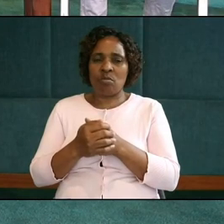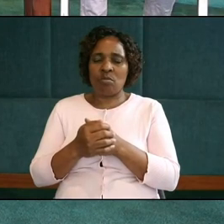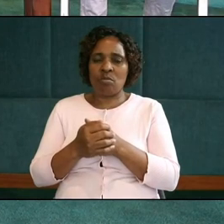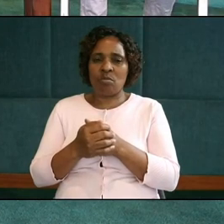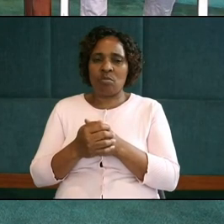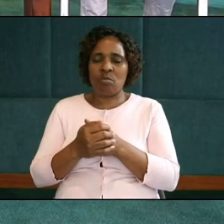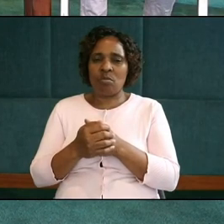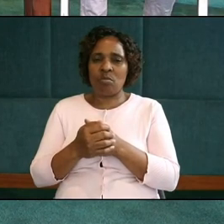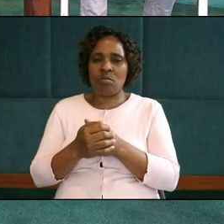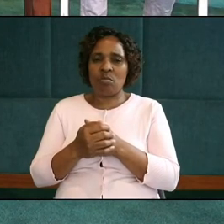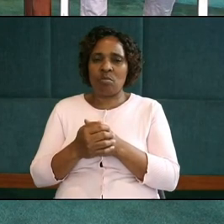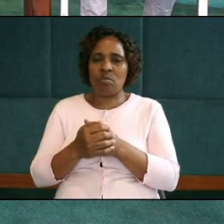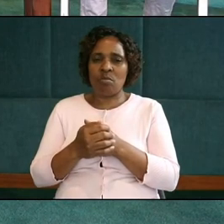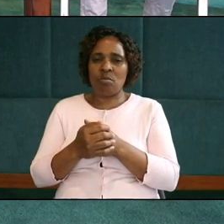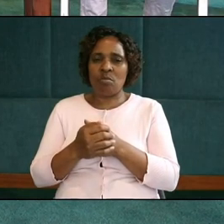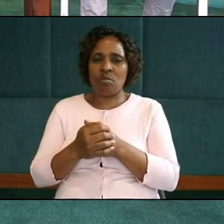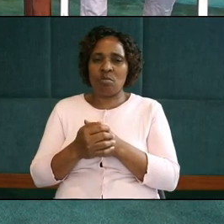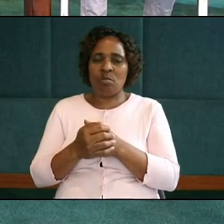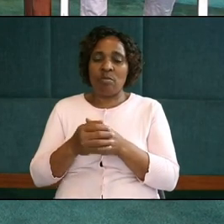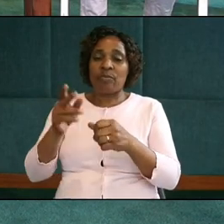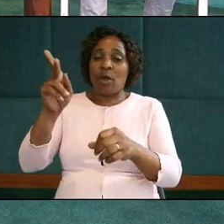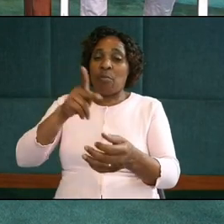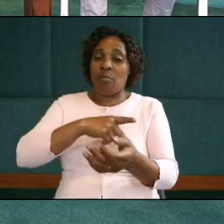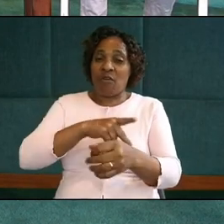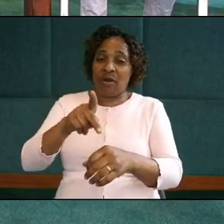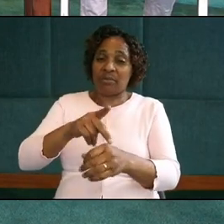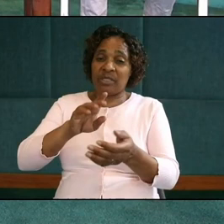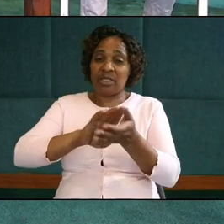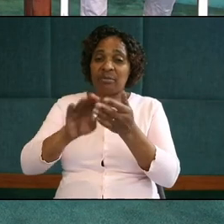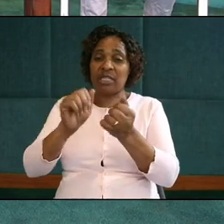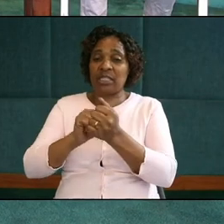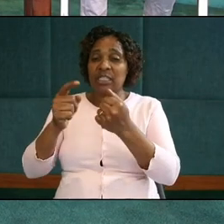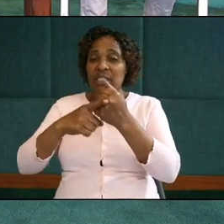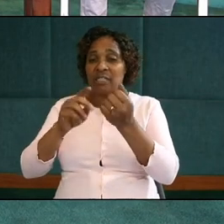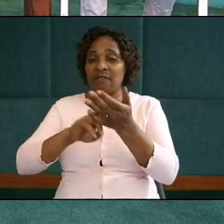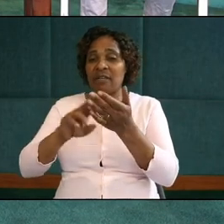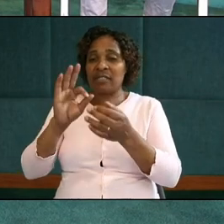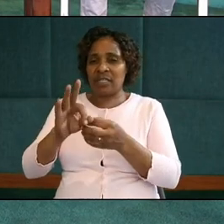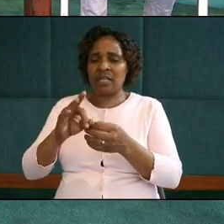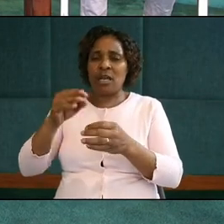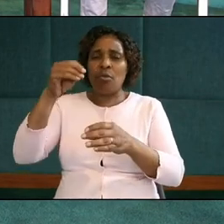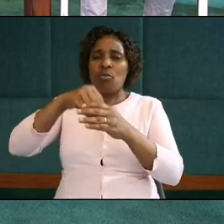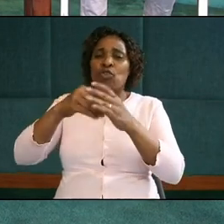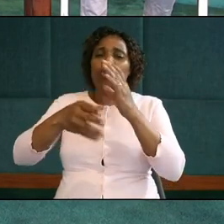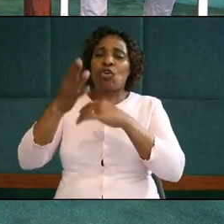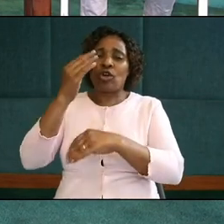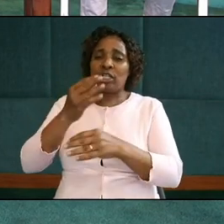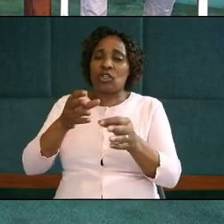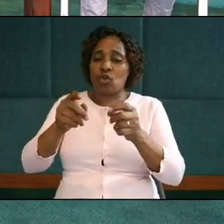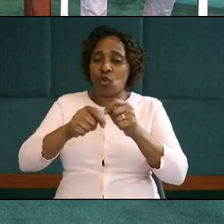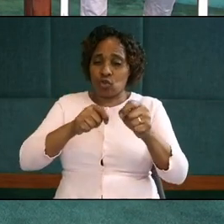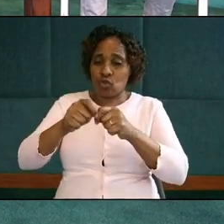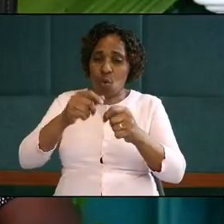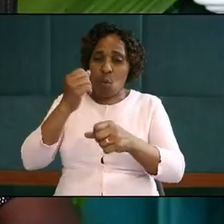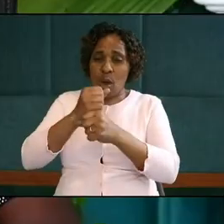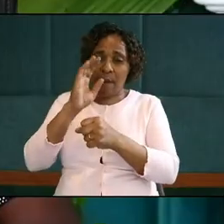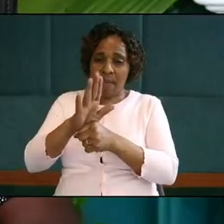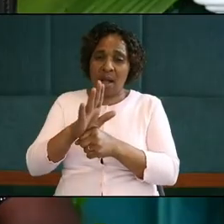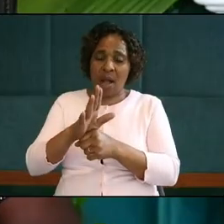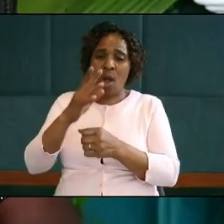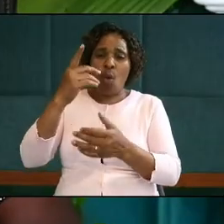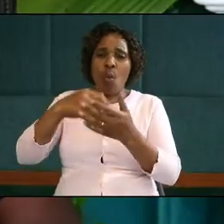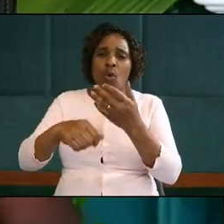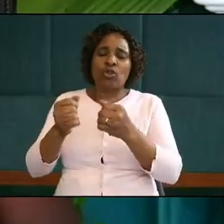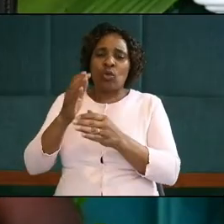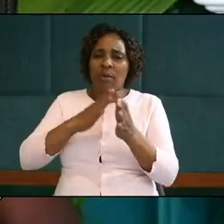Are you there? So Proverbs 16, 3. Go ahead. Yes. Put God in charge of your work. Then what you have planned